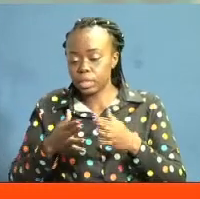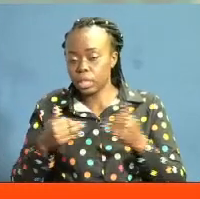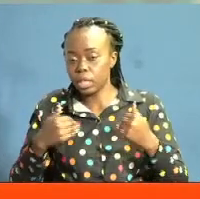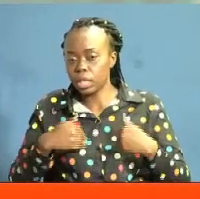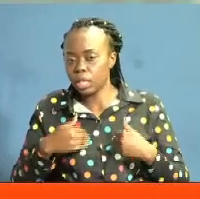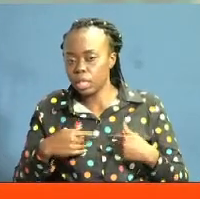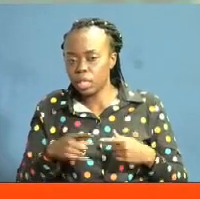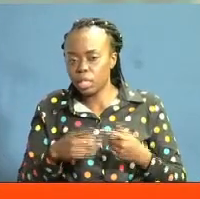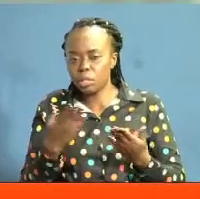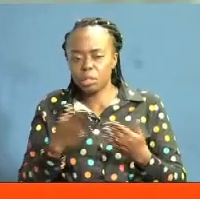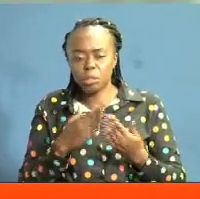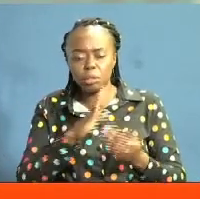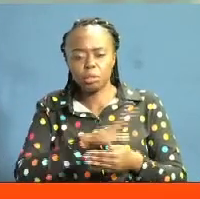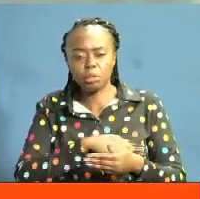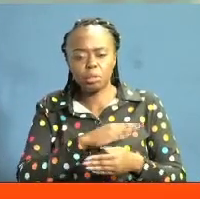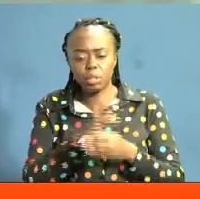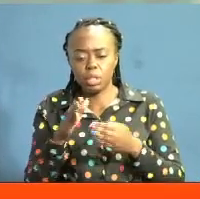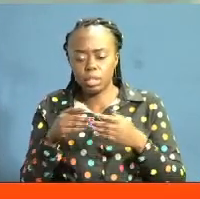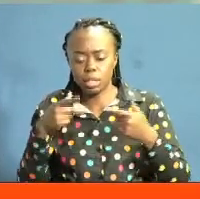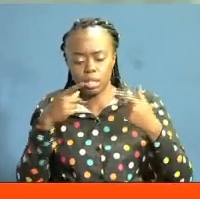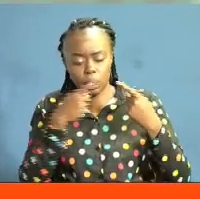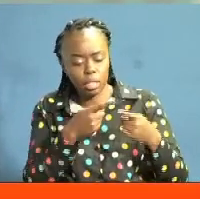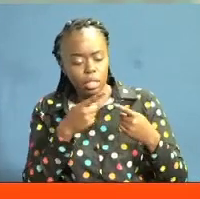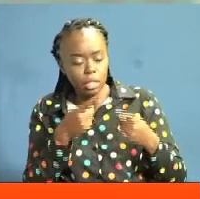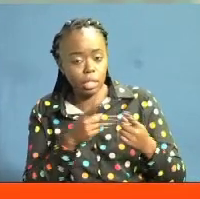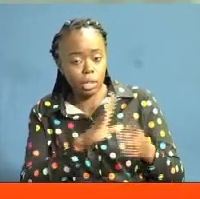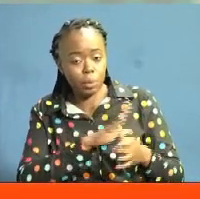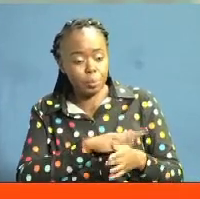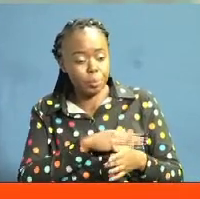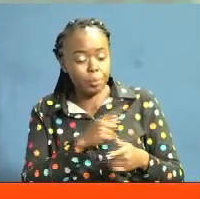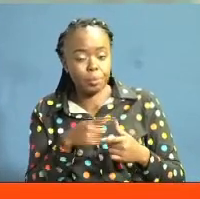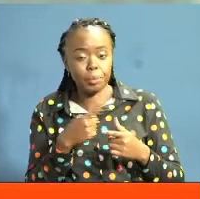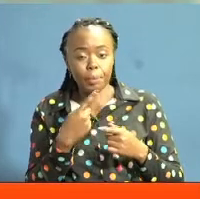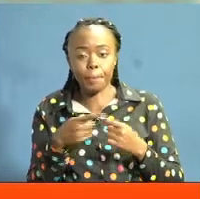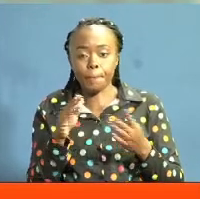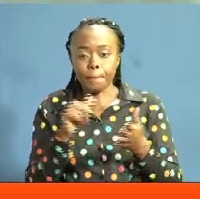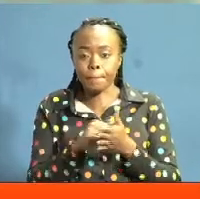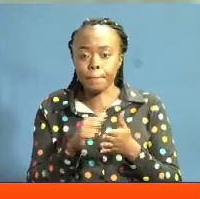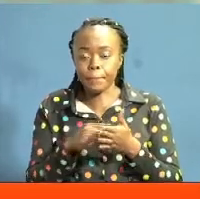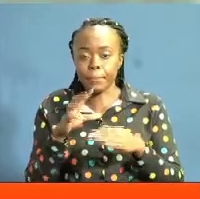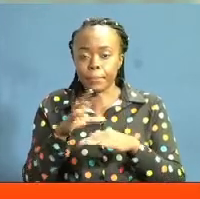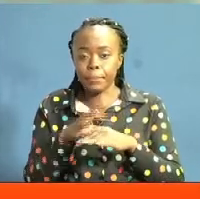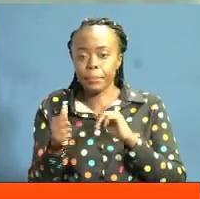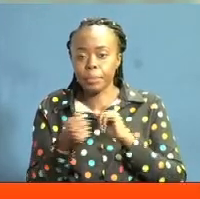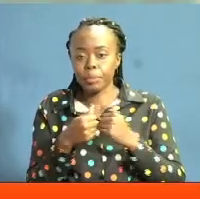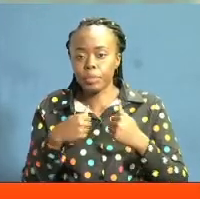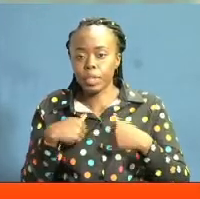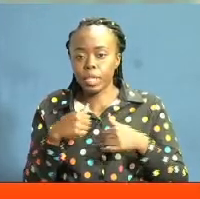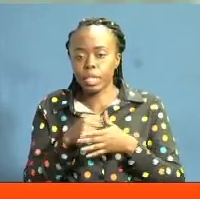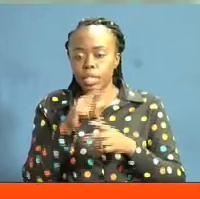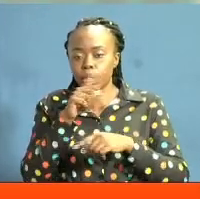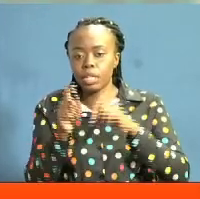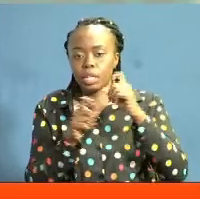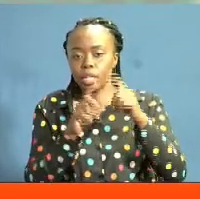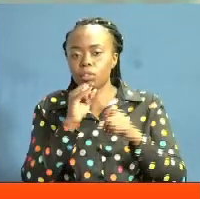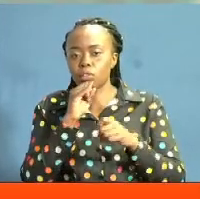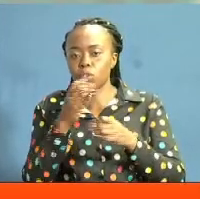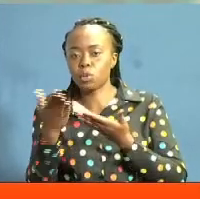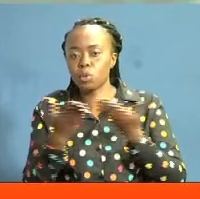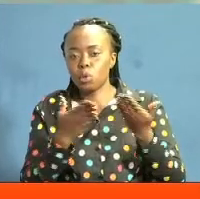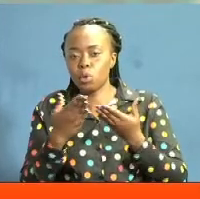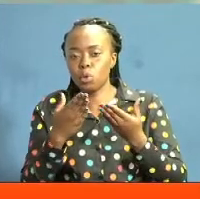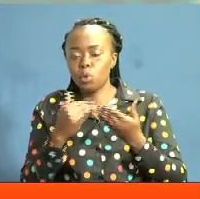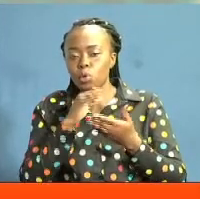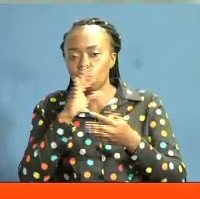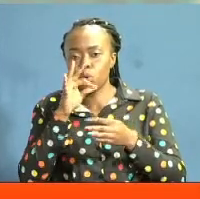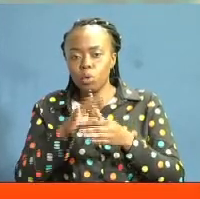though they had a mother, they never had a present mom. And therefore that affected them mentally. And therefore the question is, where do they